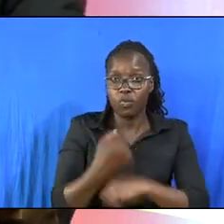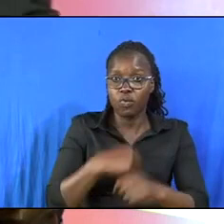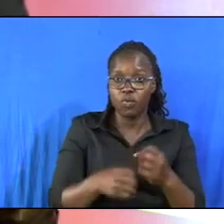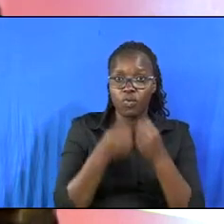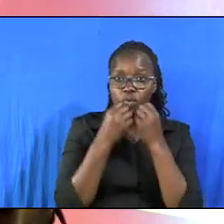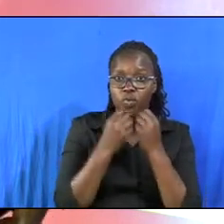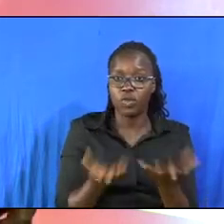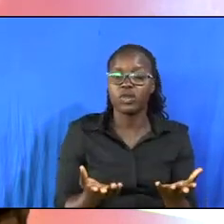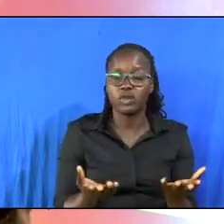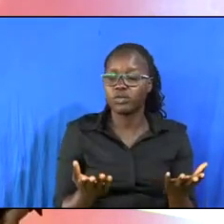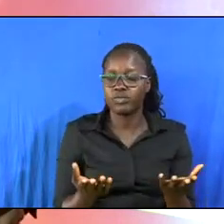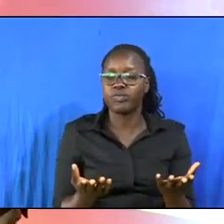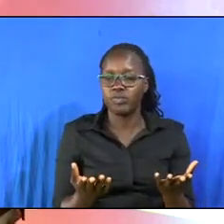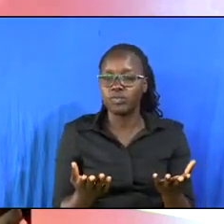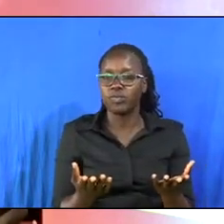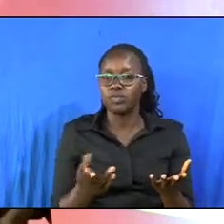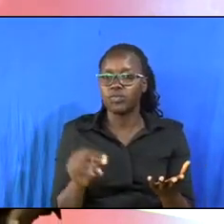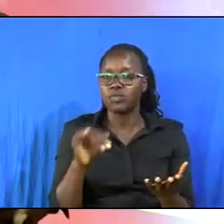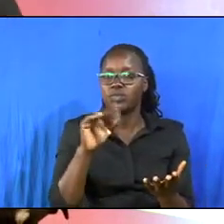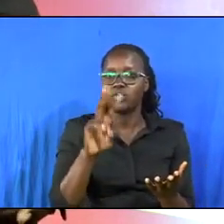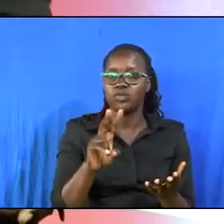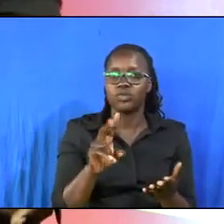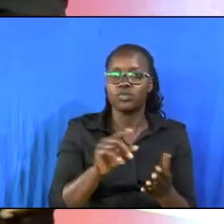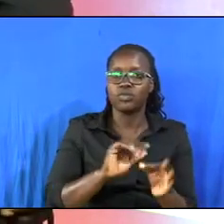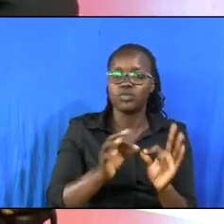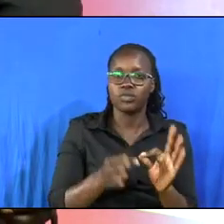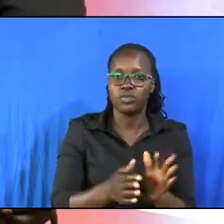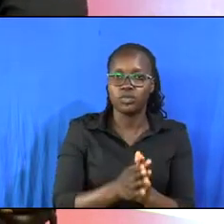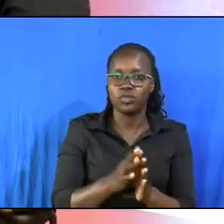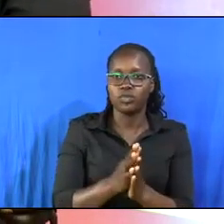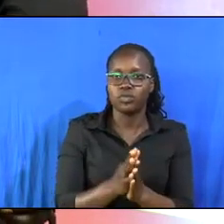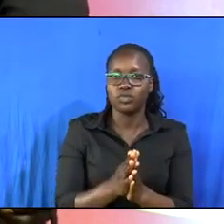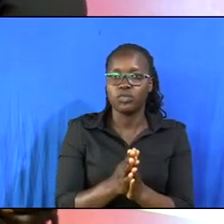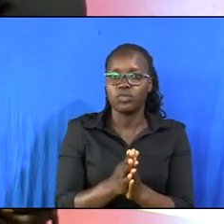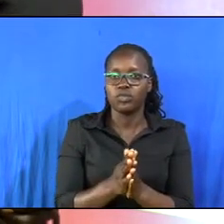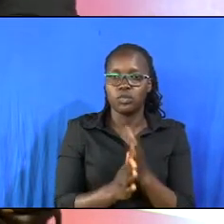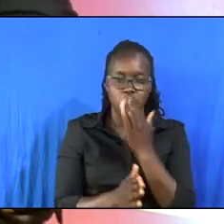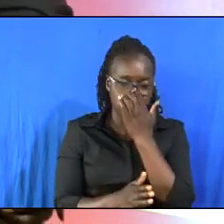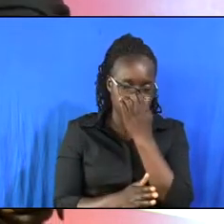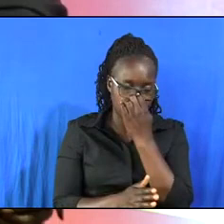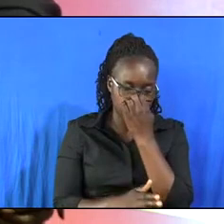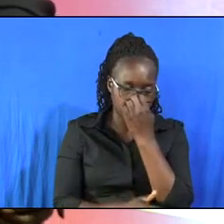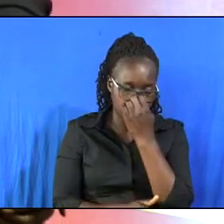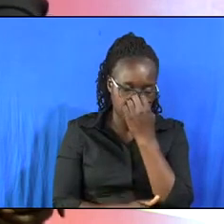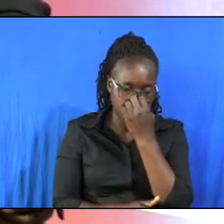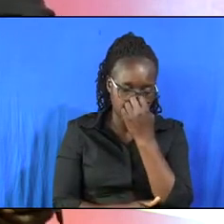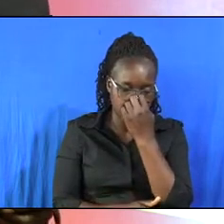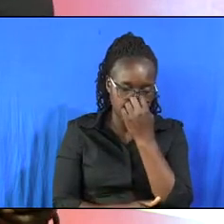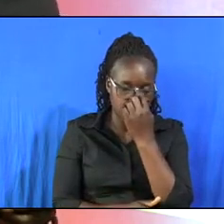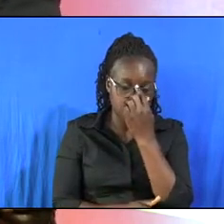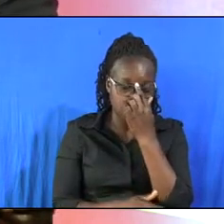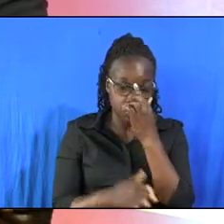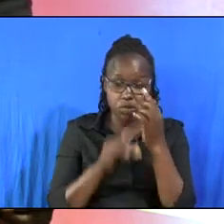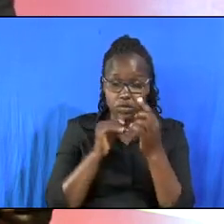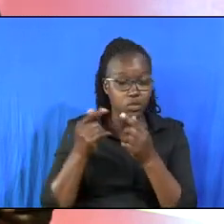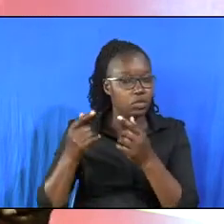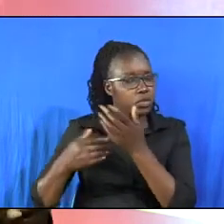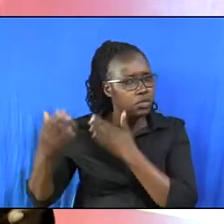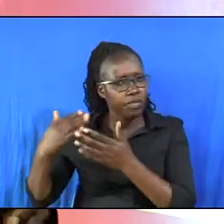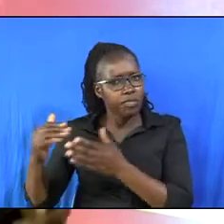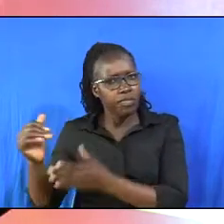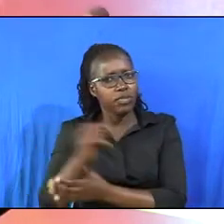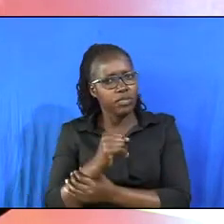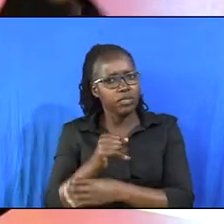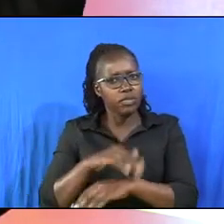useless that's niv new international version was not our ancestor abraham considered